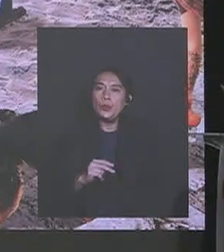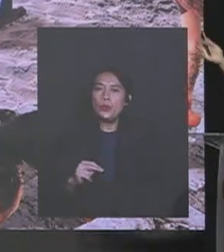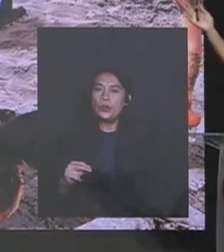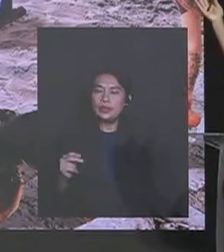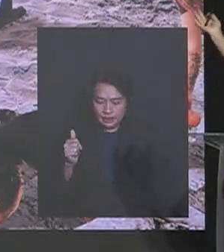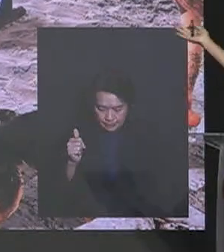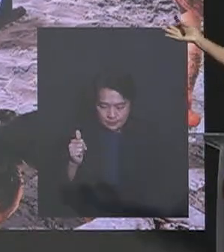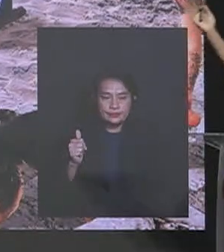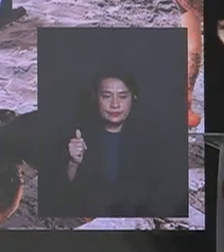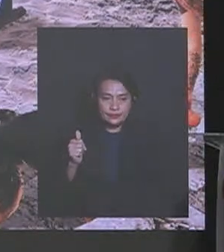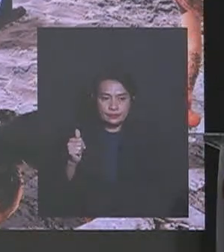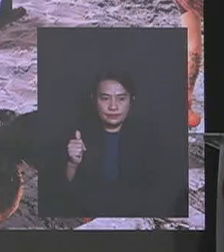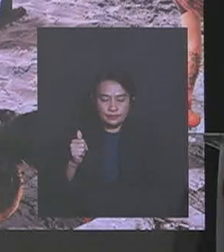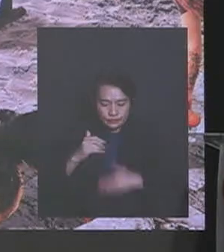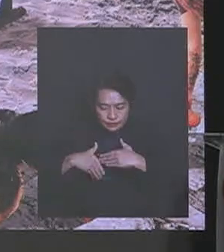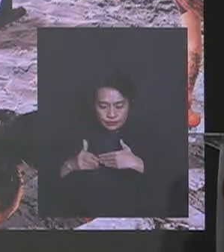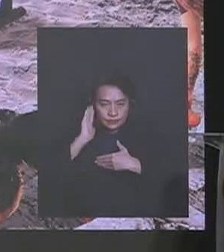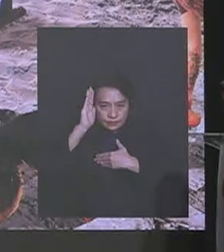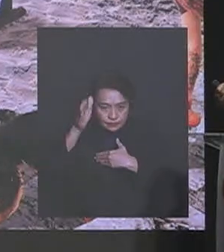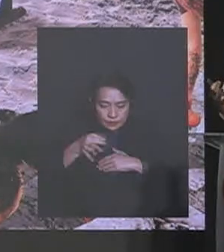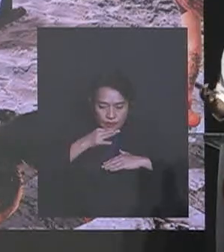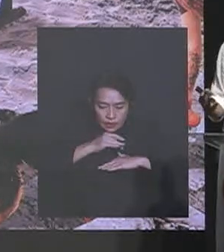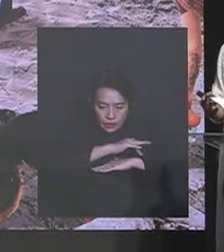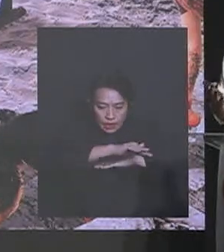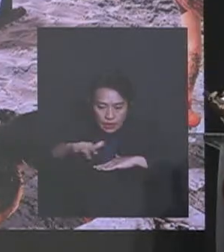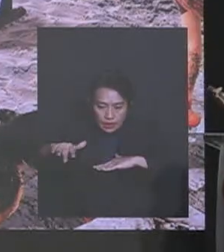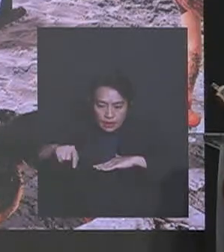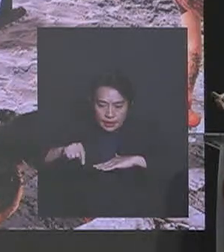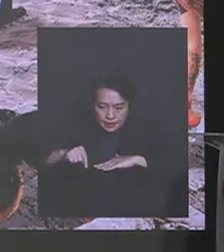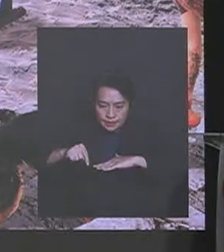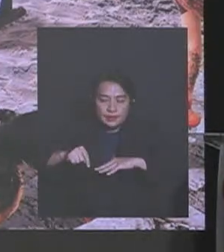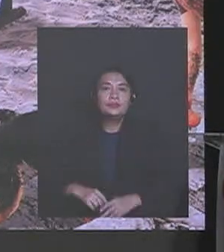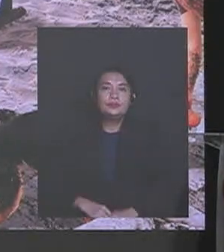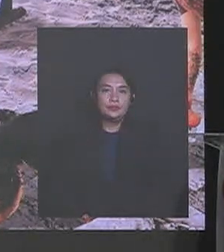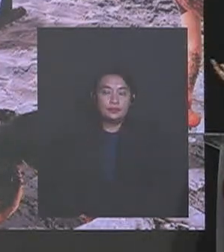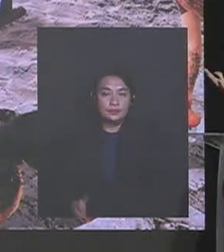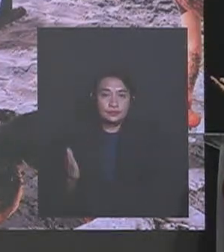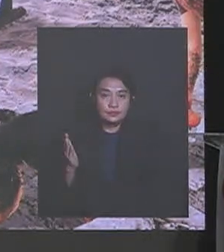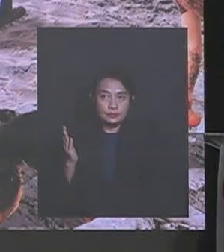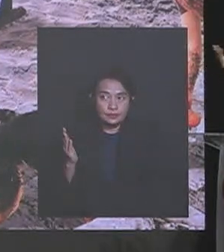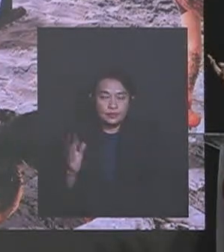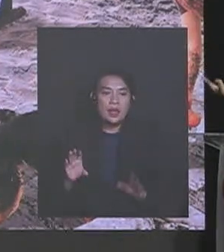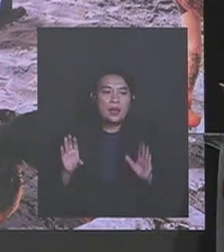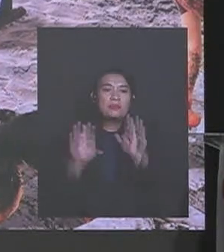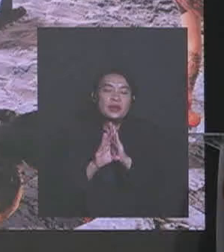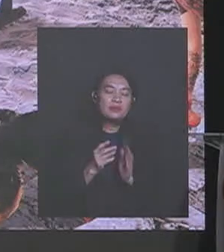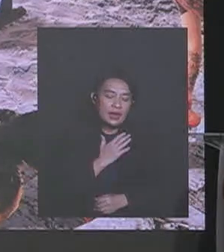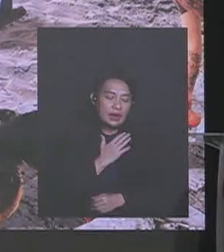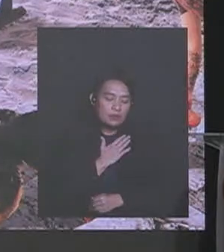beach. I mean, this is a very idealized view of that, but you know, that's part of